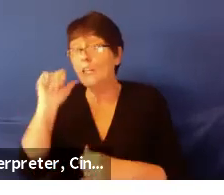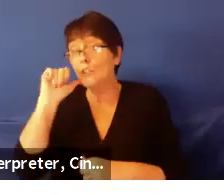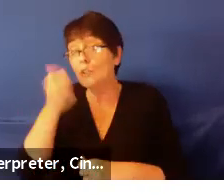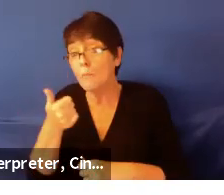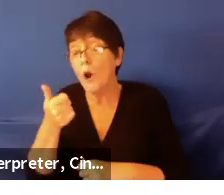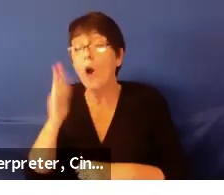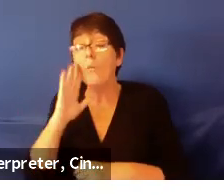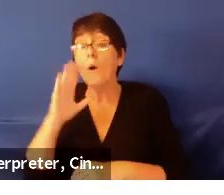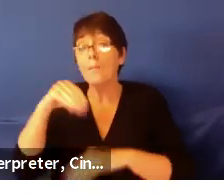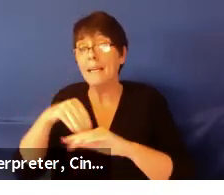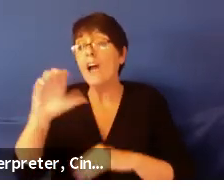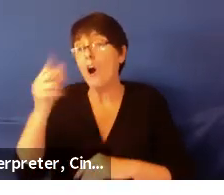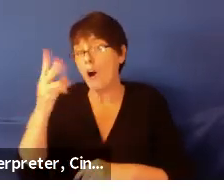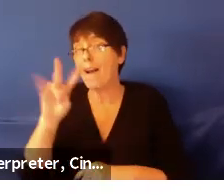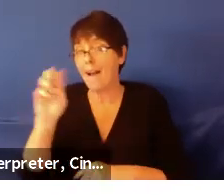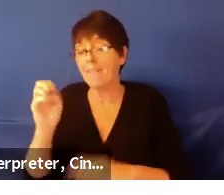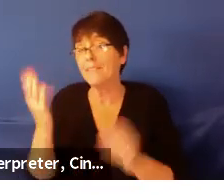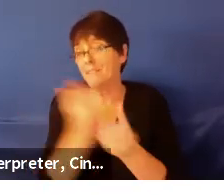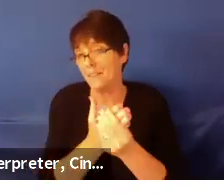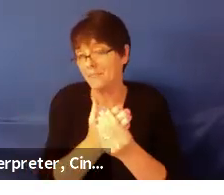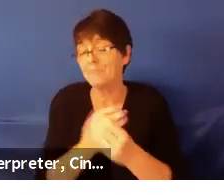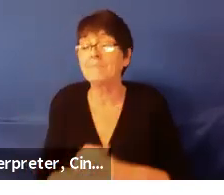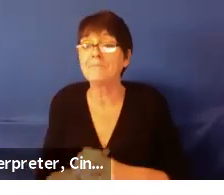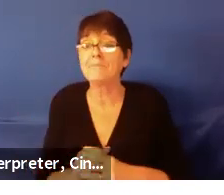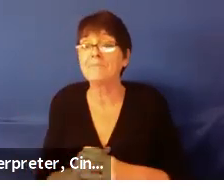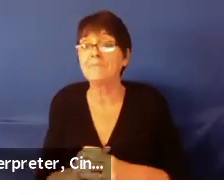be in the archive. Okay.